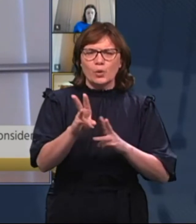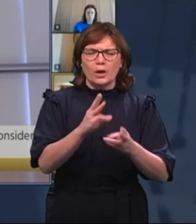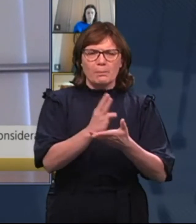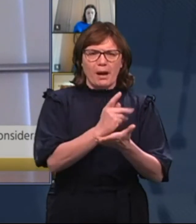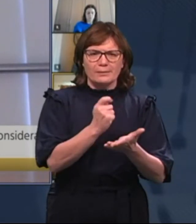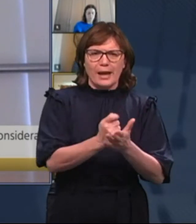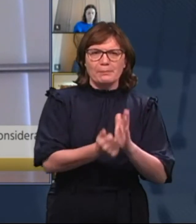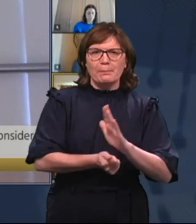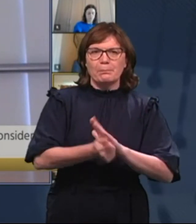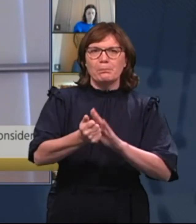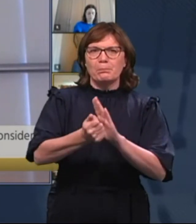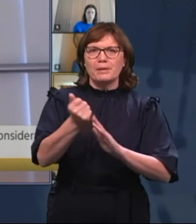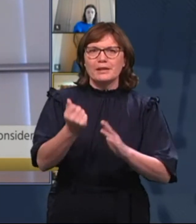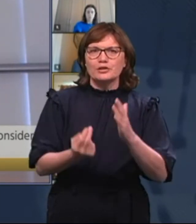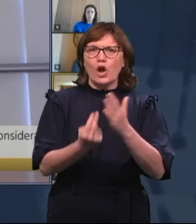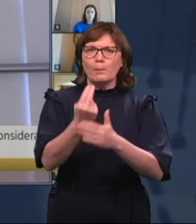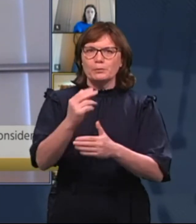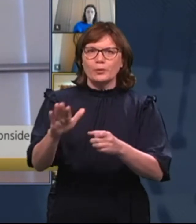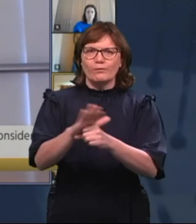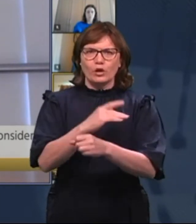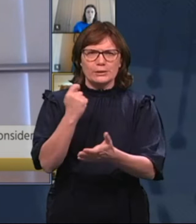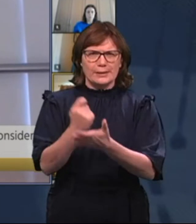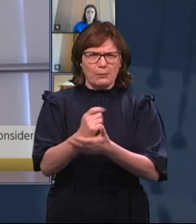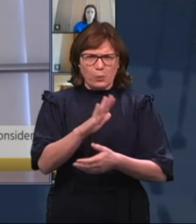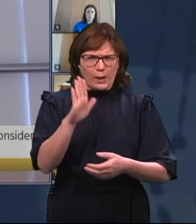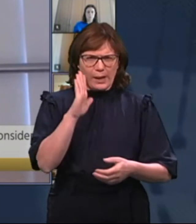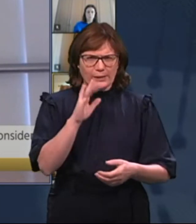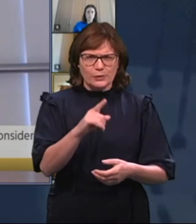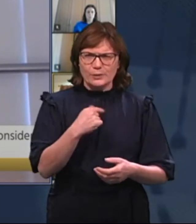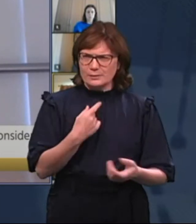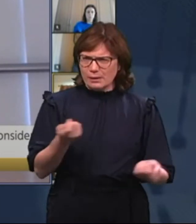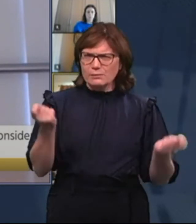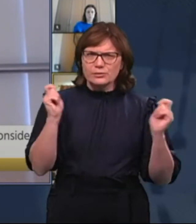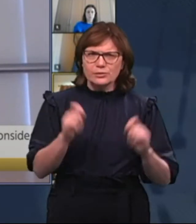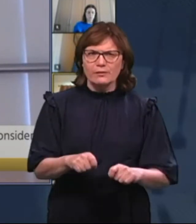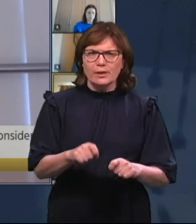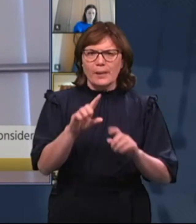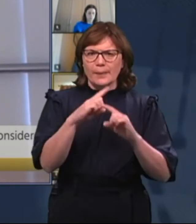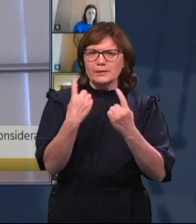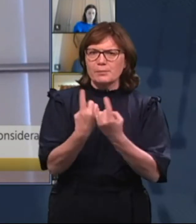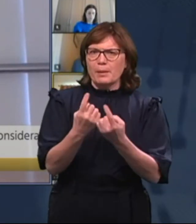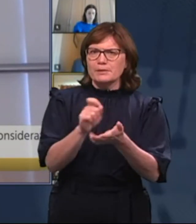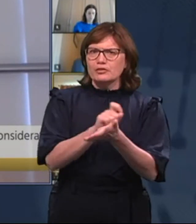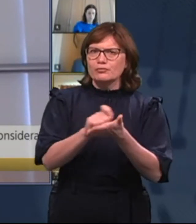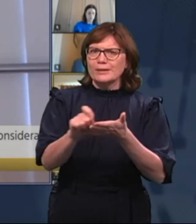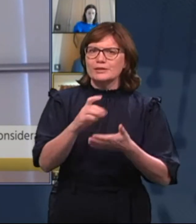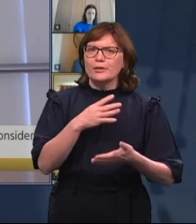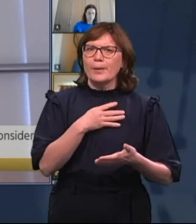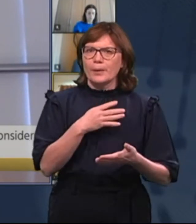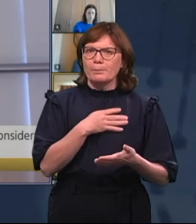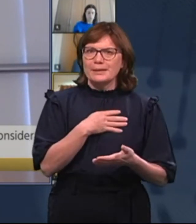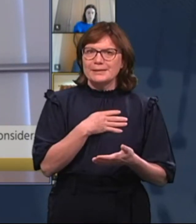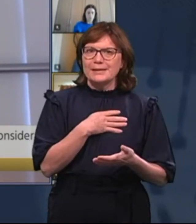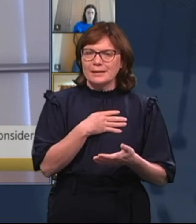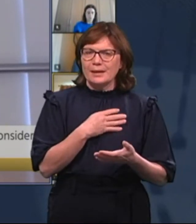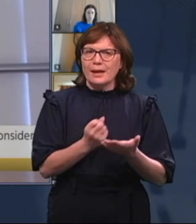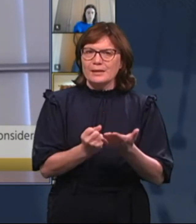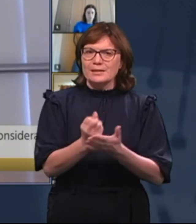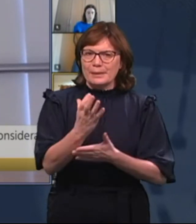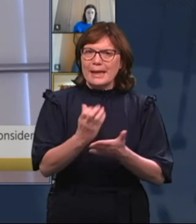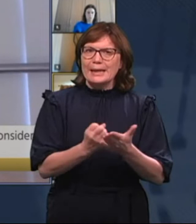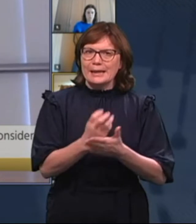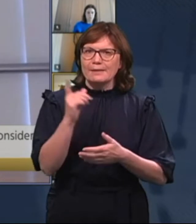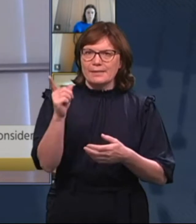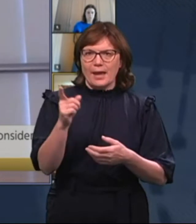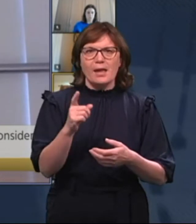full-time slowly is also disgraceful. The department's actually written to the committee outlining its commitment to the Convention on the Rights of